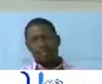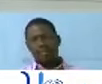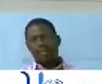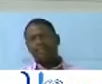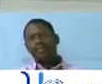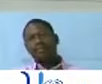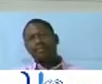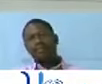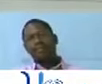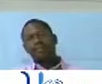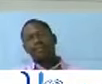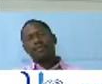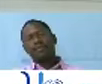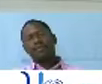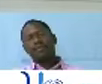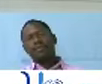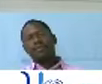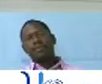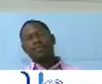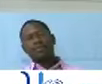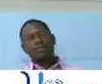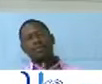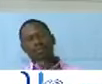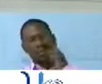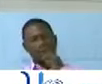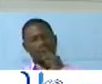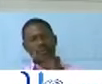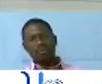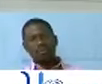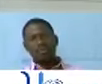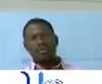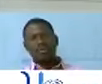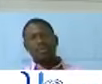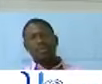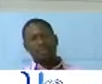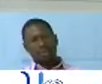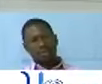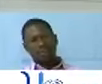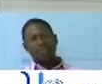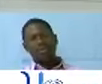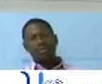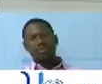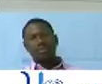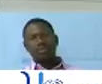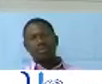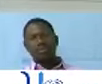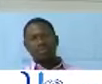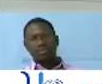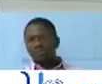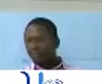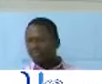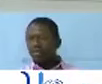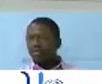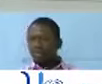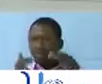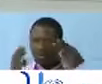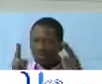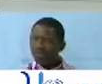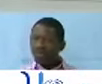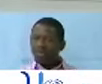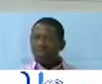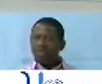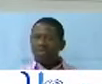and we were trying to get him to allow us to take action on his behalf. Just like Mrs.